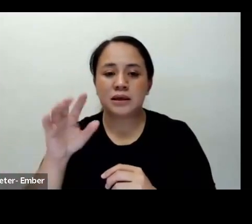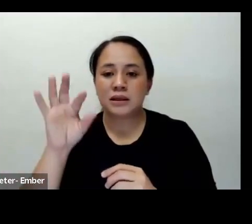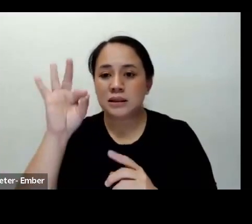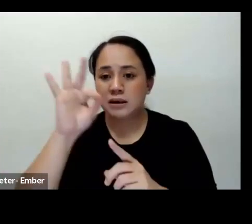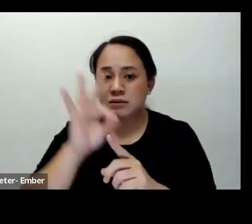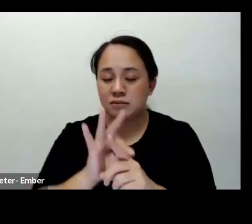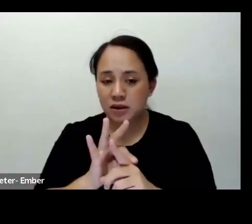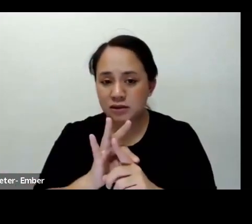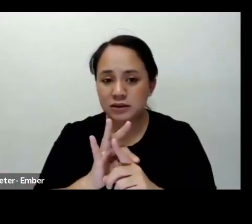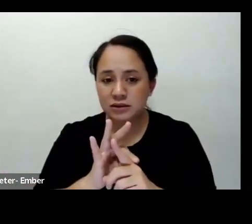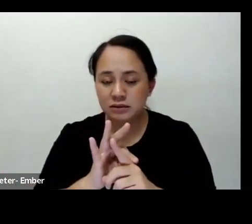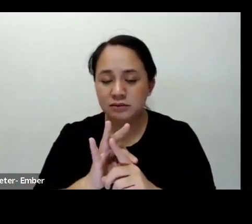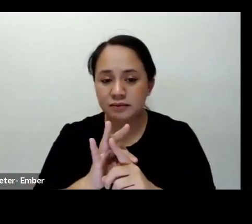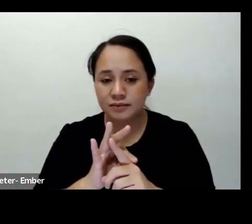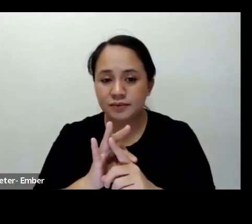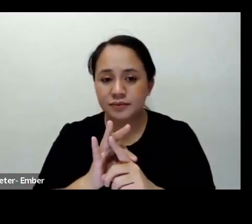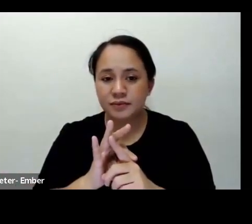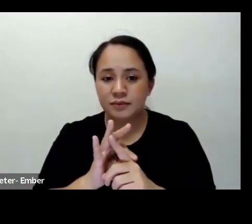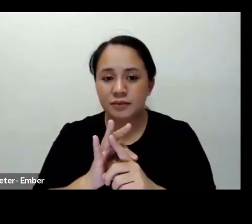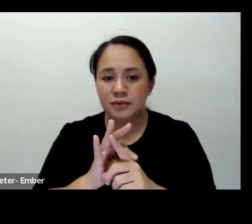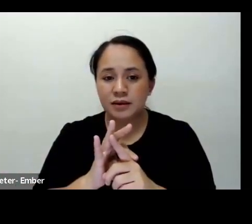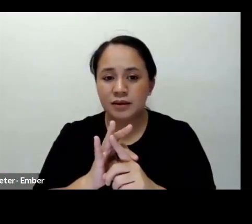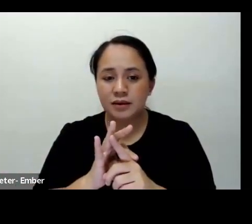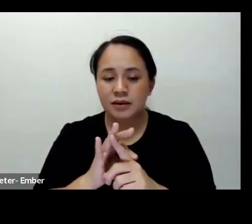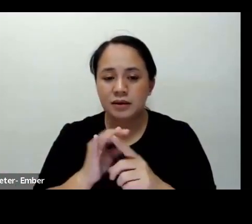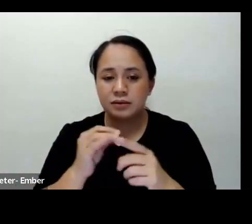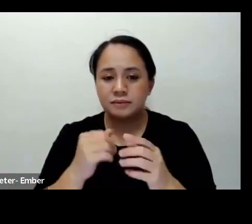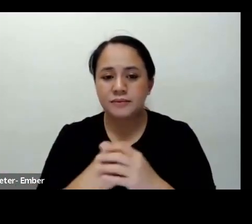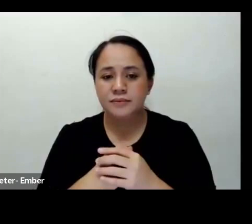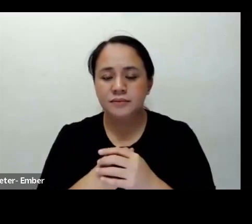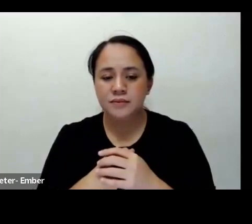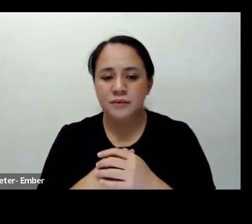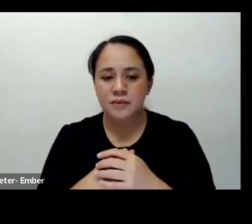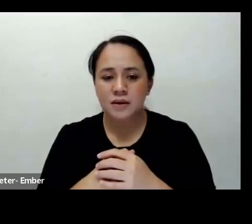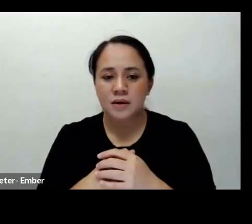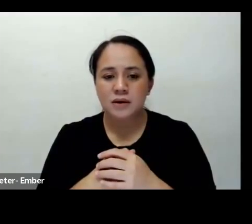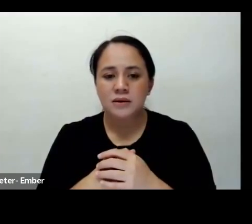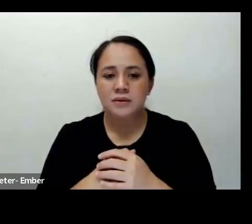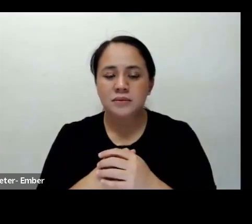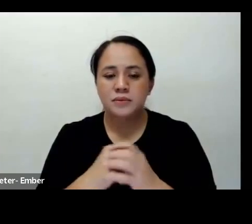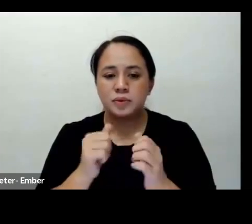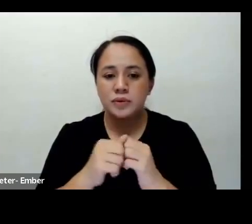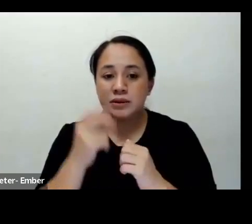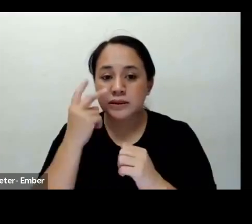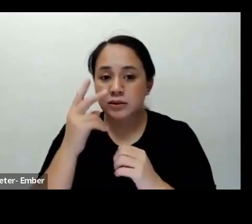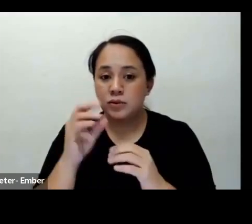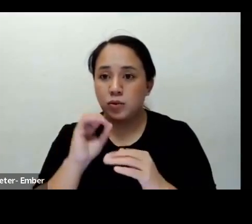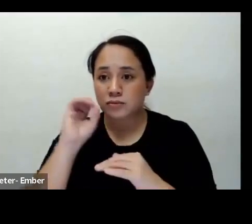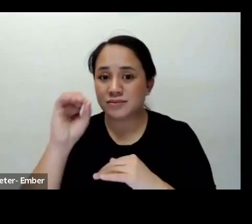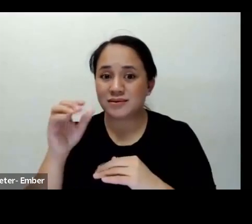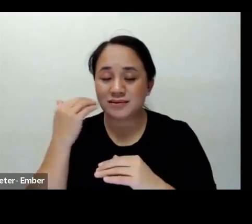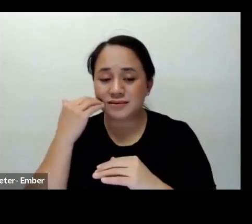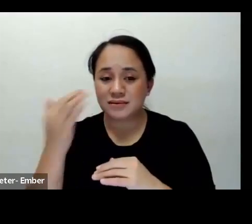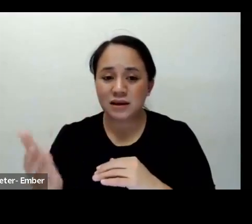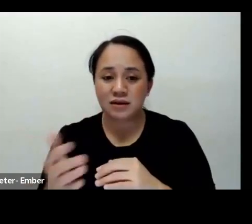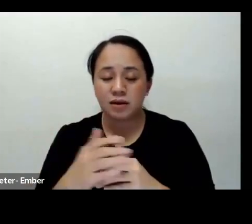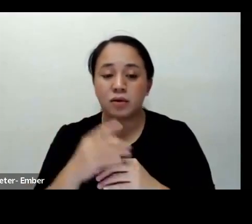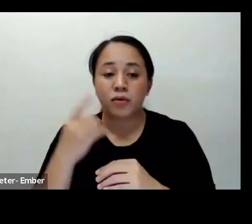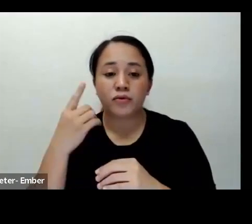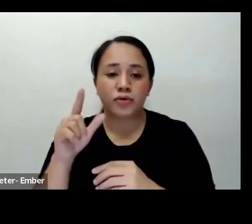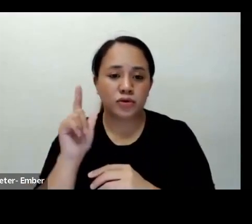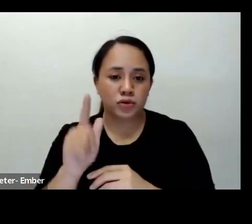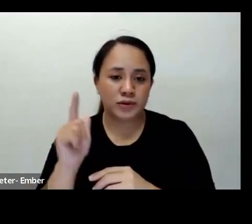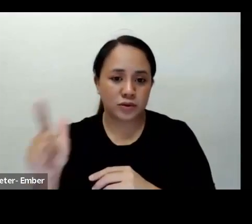that it was affecting the population. So that is an excess death already for